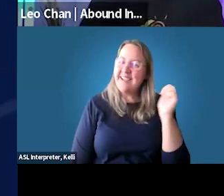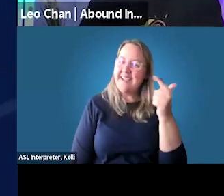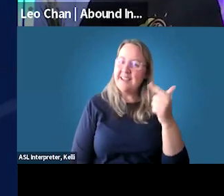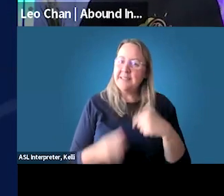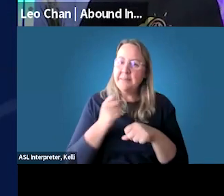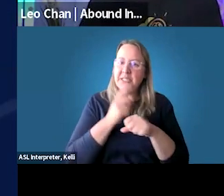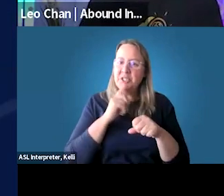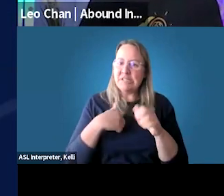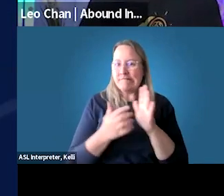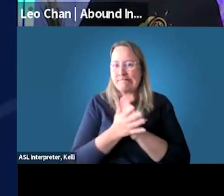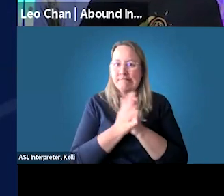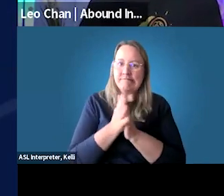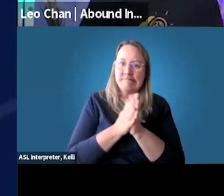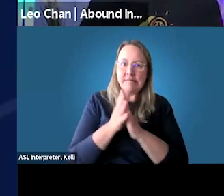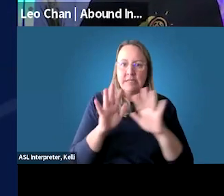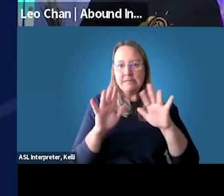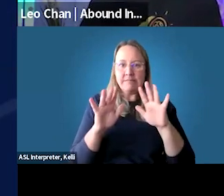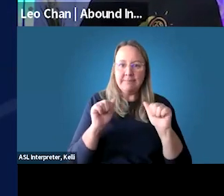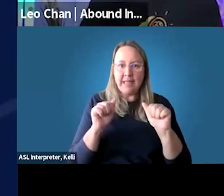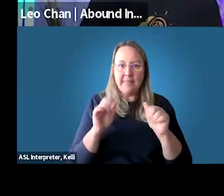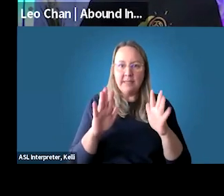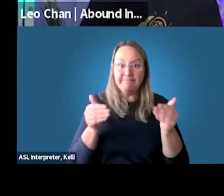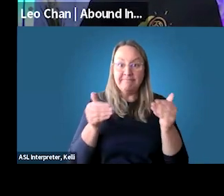my tech going here and we will get going.